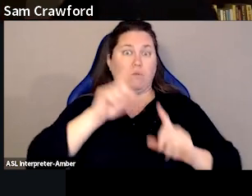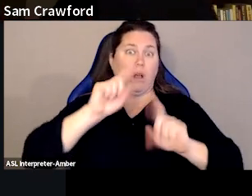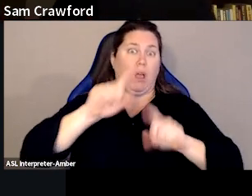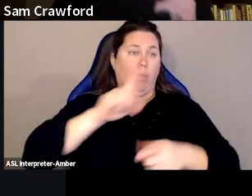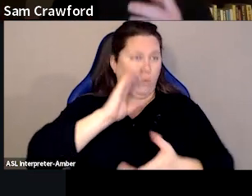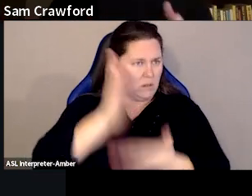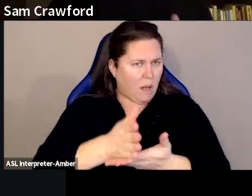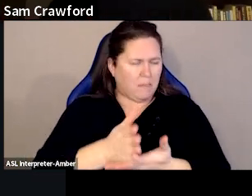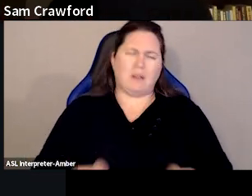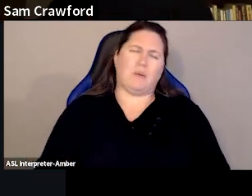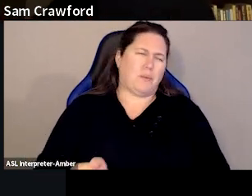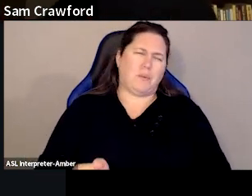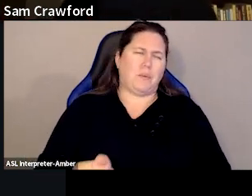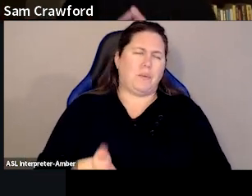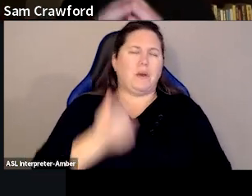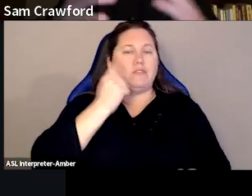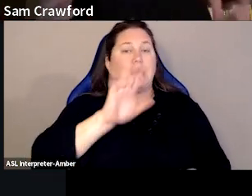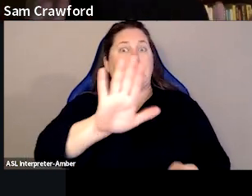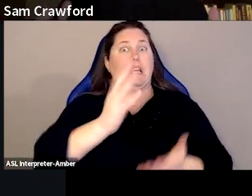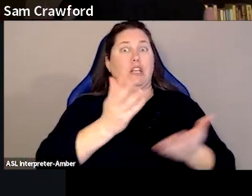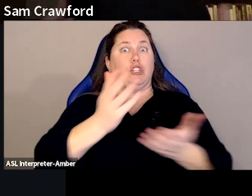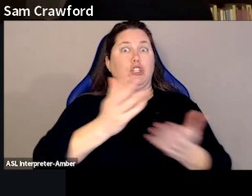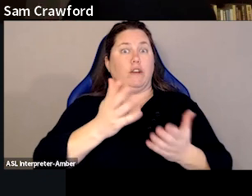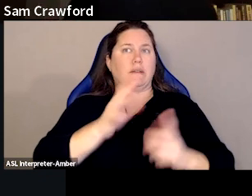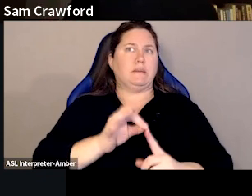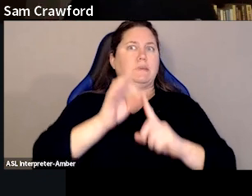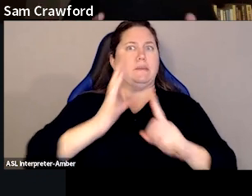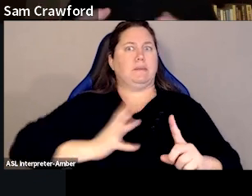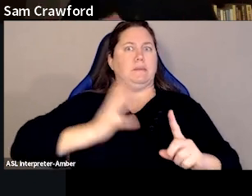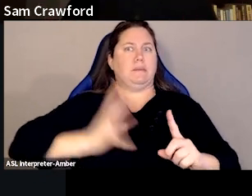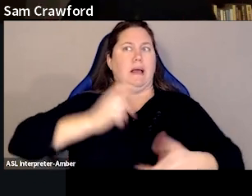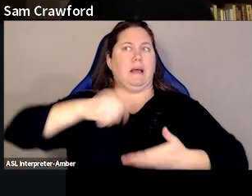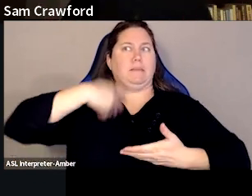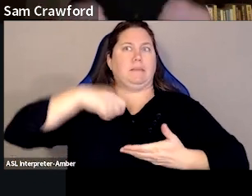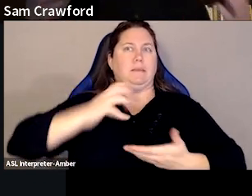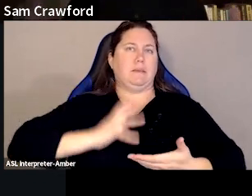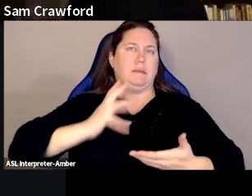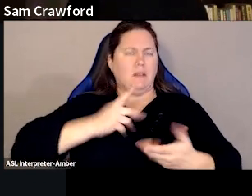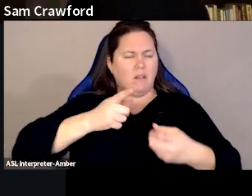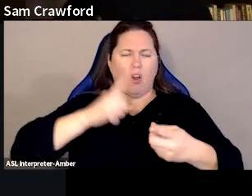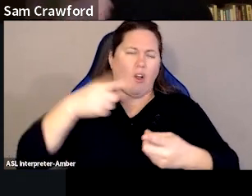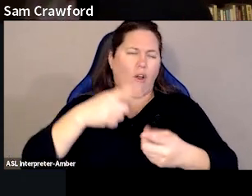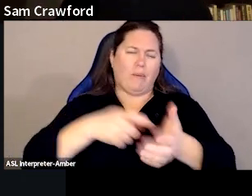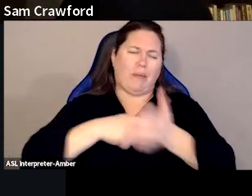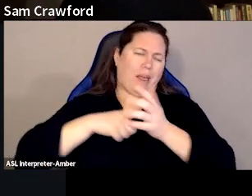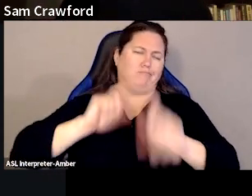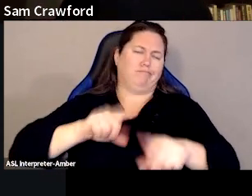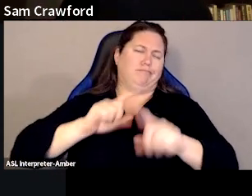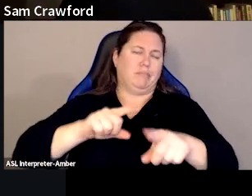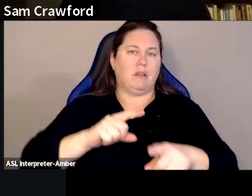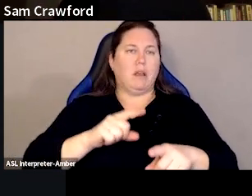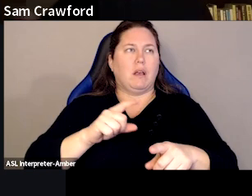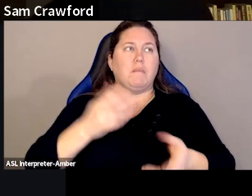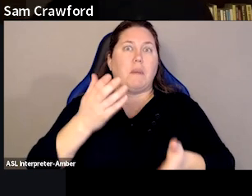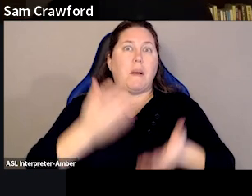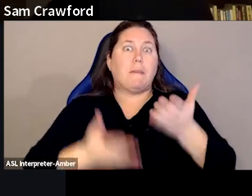always going to be demand for his services in particular and fine dining in general. But sometimes you're just hungry and you want to rustle up